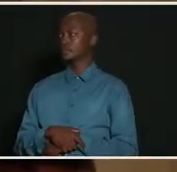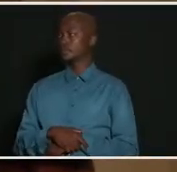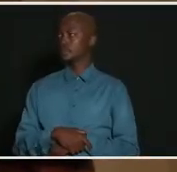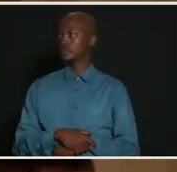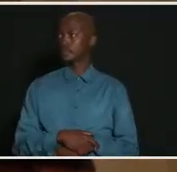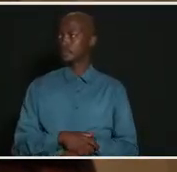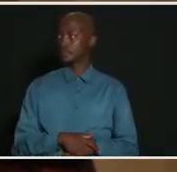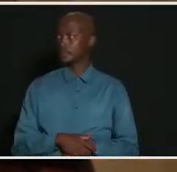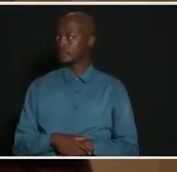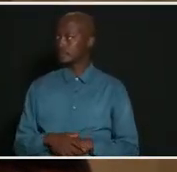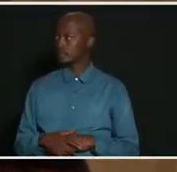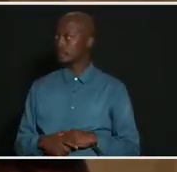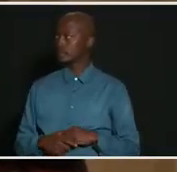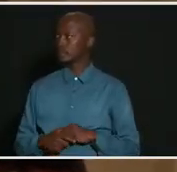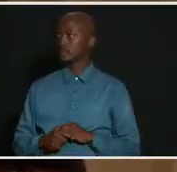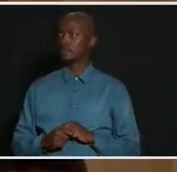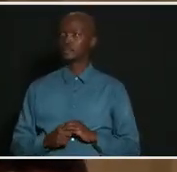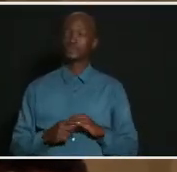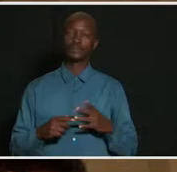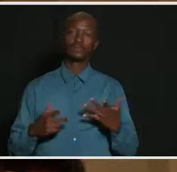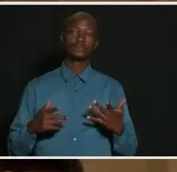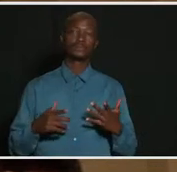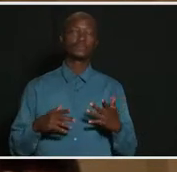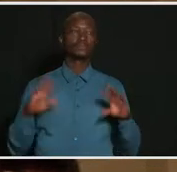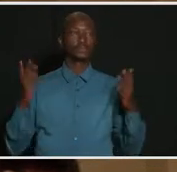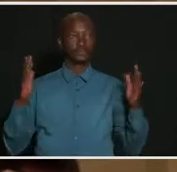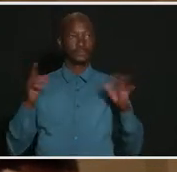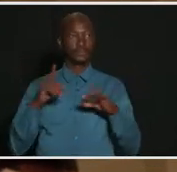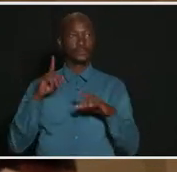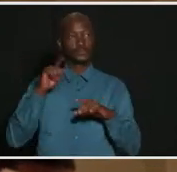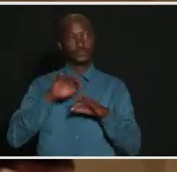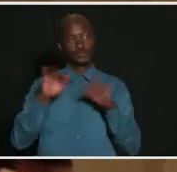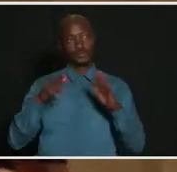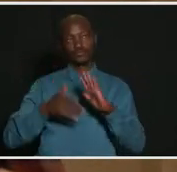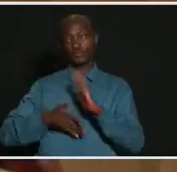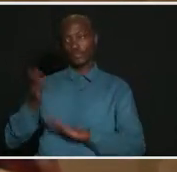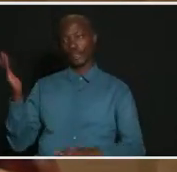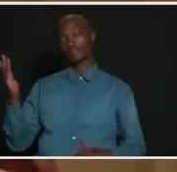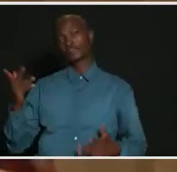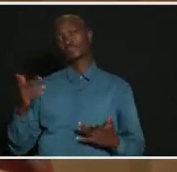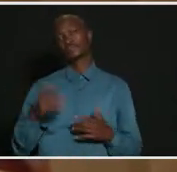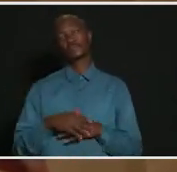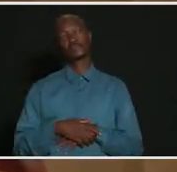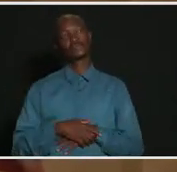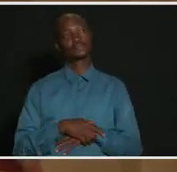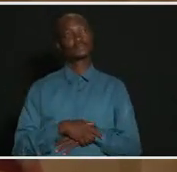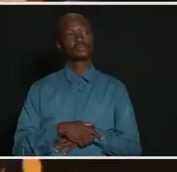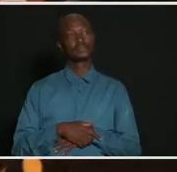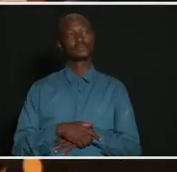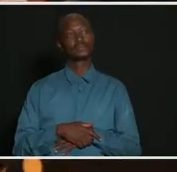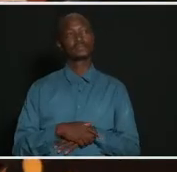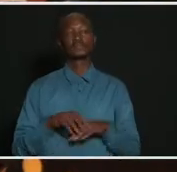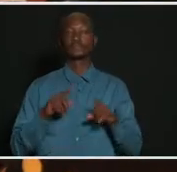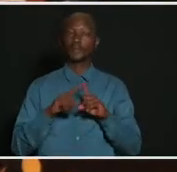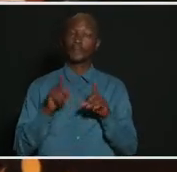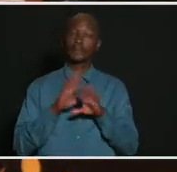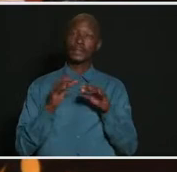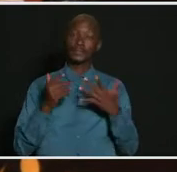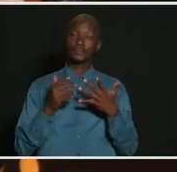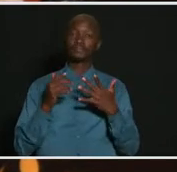who are also giving a round of applause to those who have left uh but there was